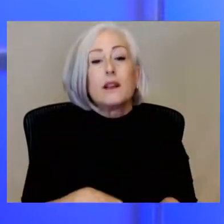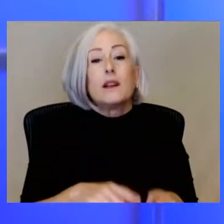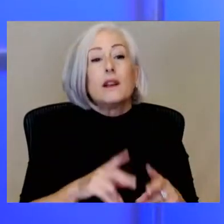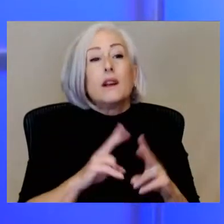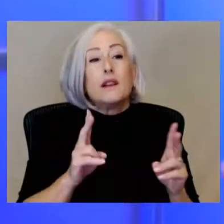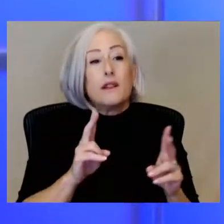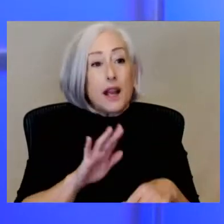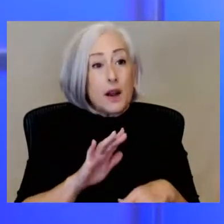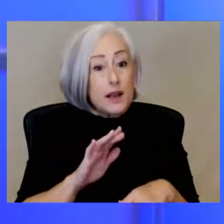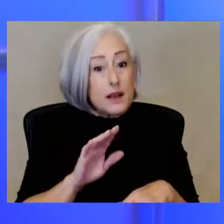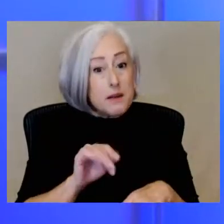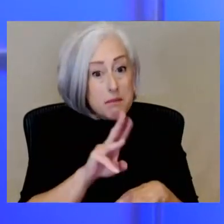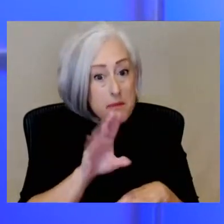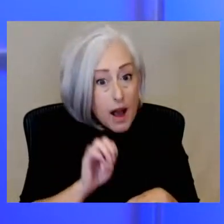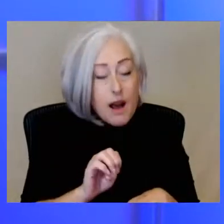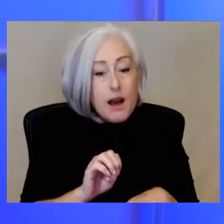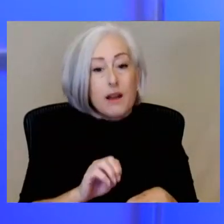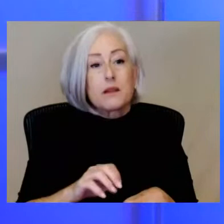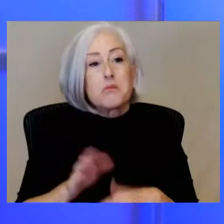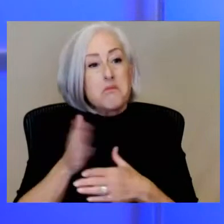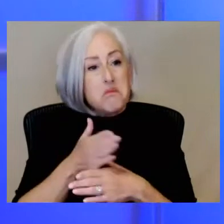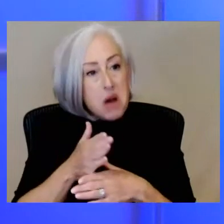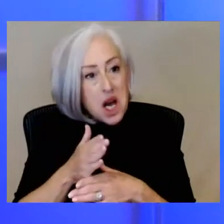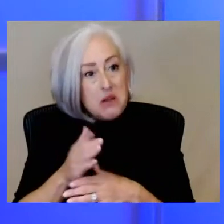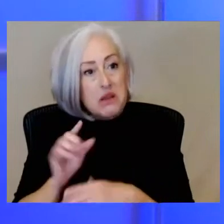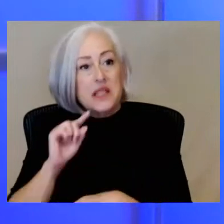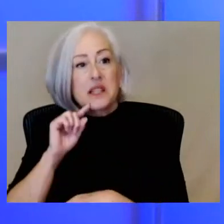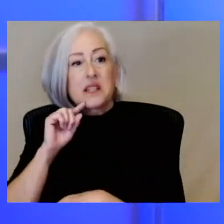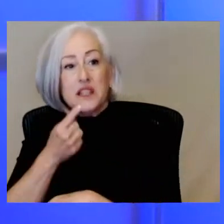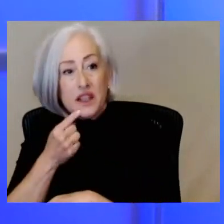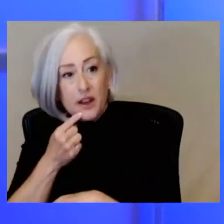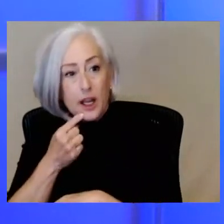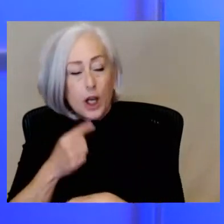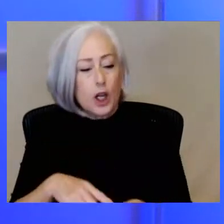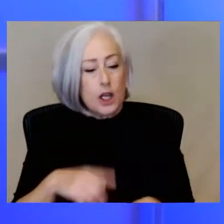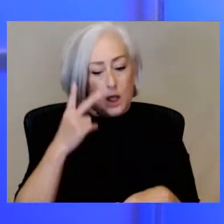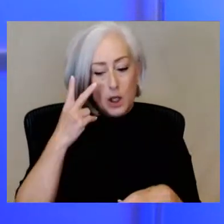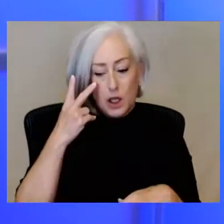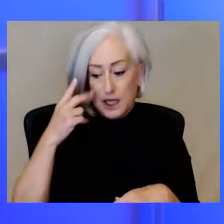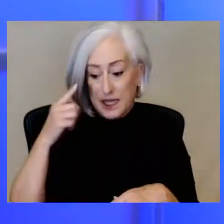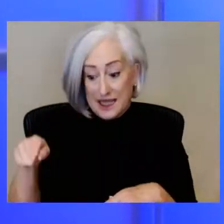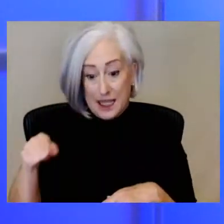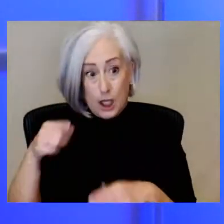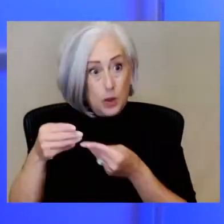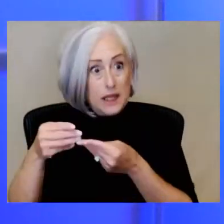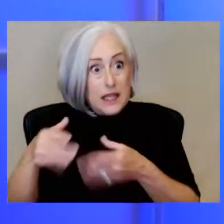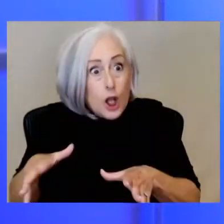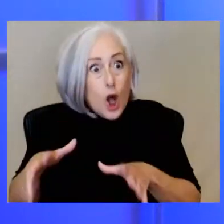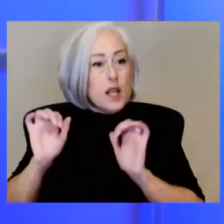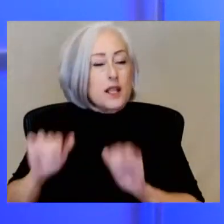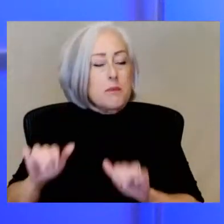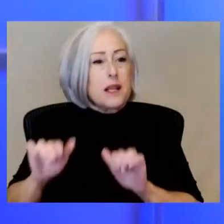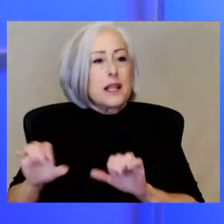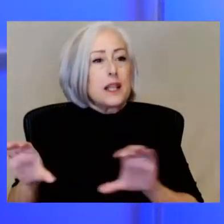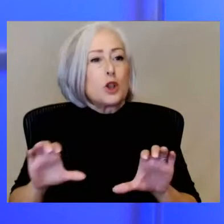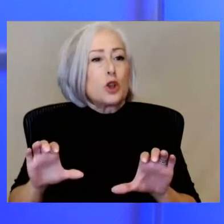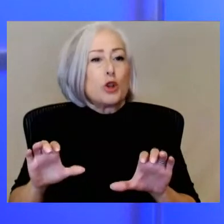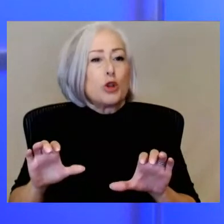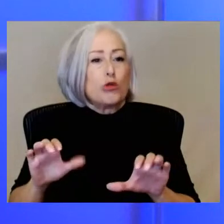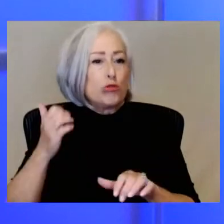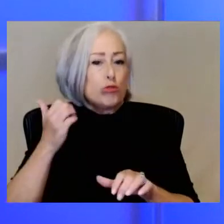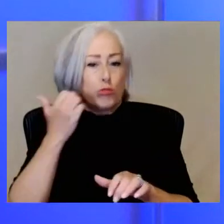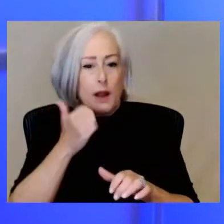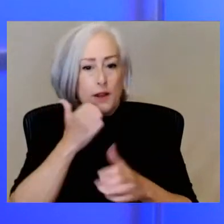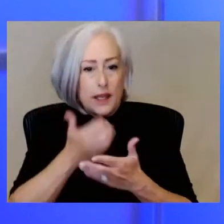where we progressively see loss of ability to do the things that we always do, and then in the middle stages